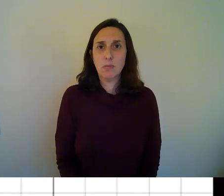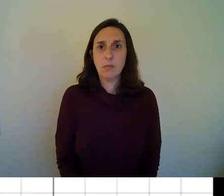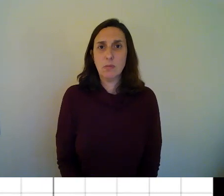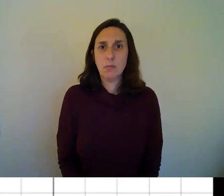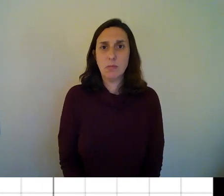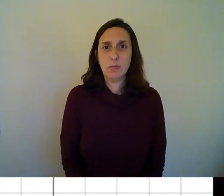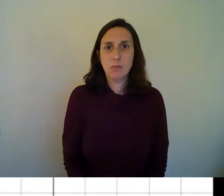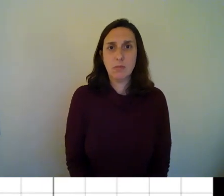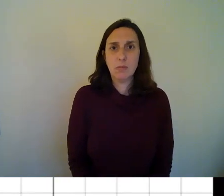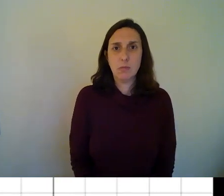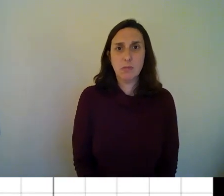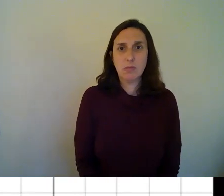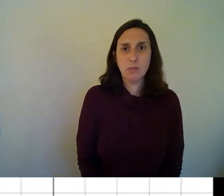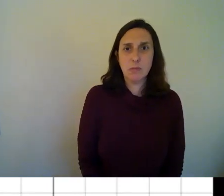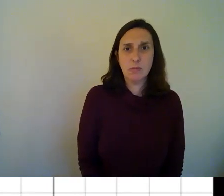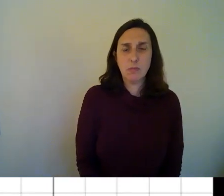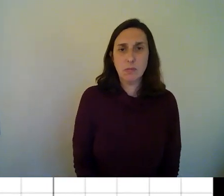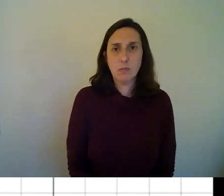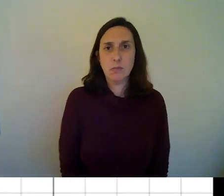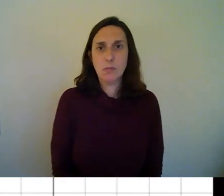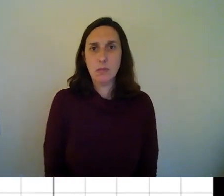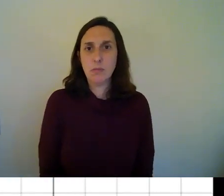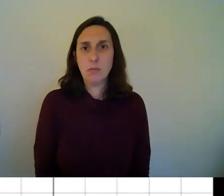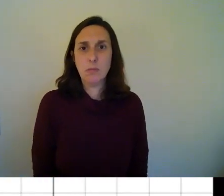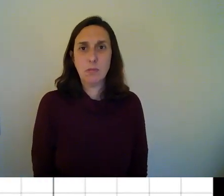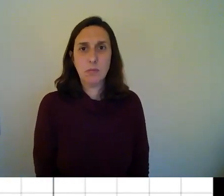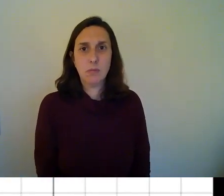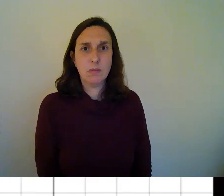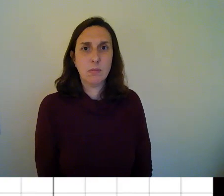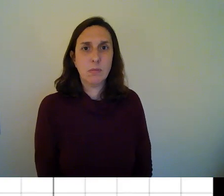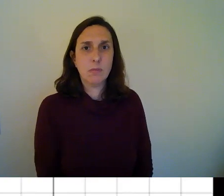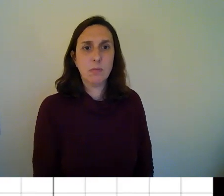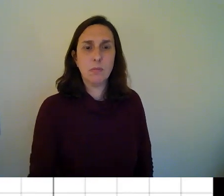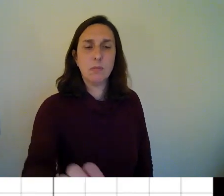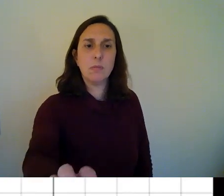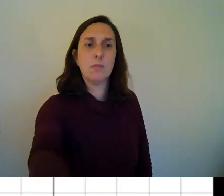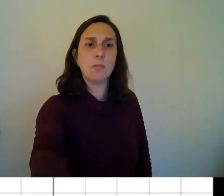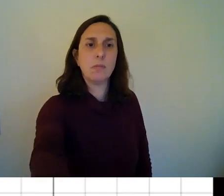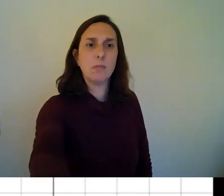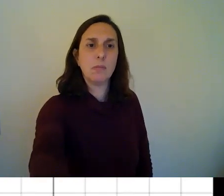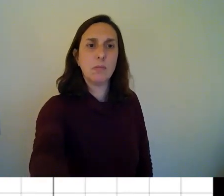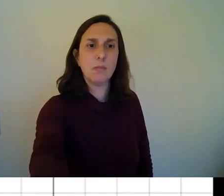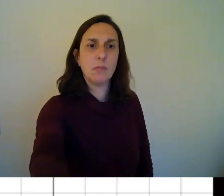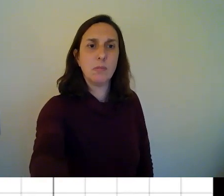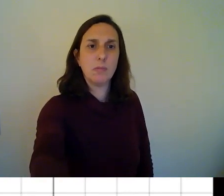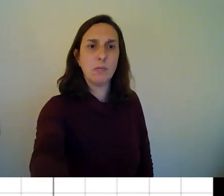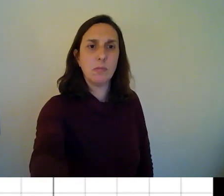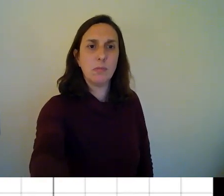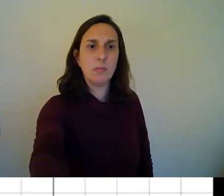Now, what is it? It's more like 1. Let's see, let's get on this one. Yeah, 1, 1.